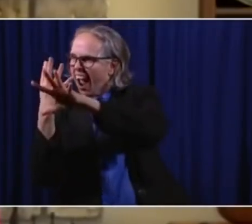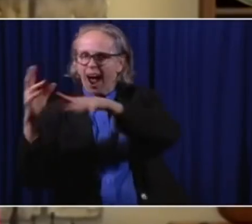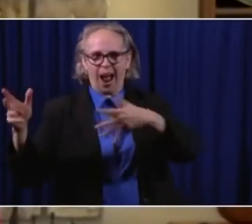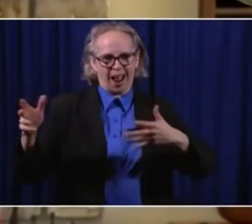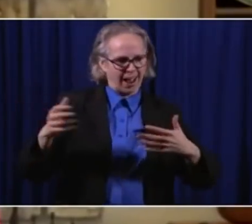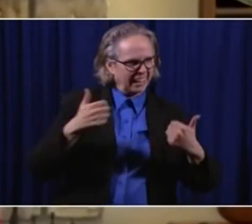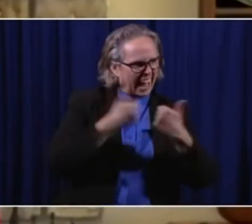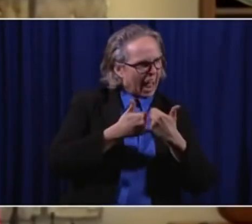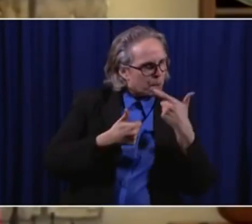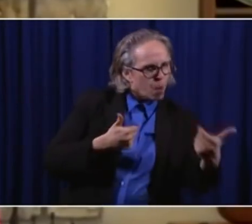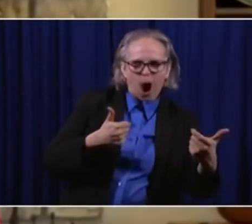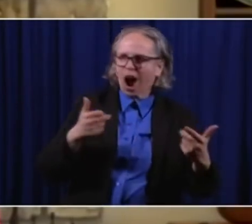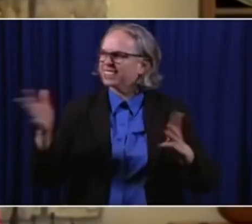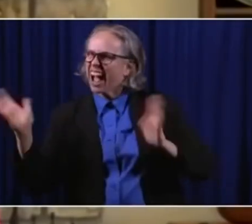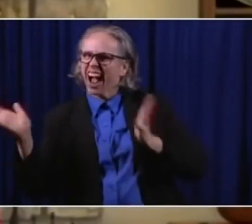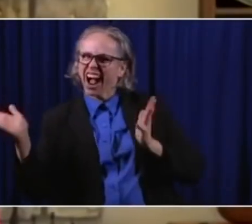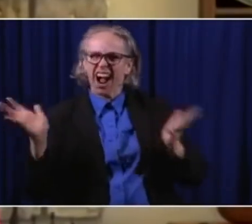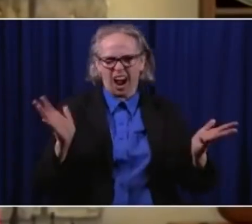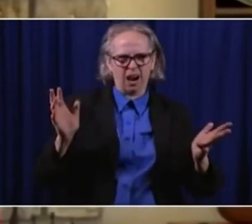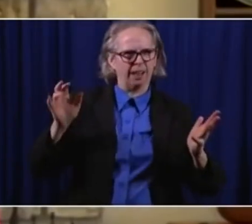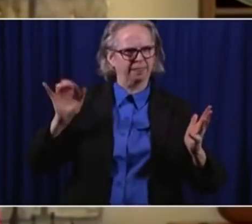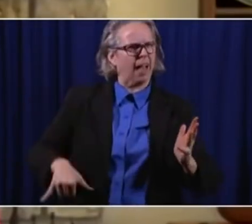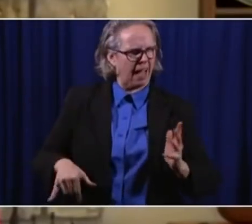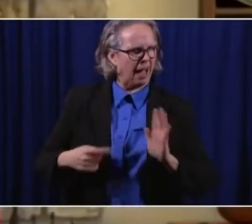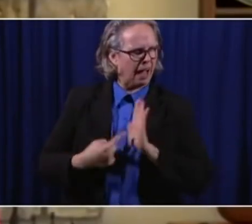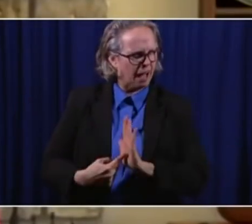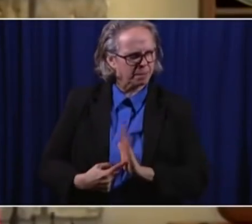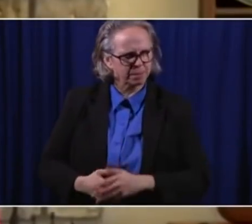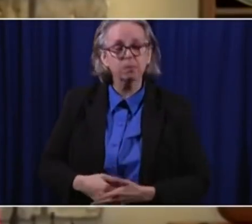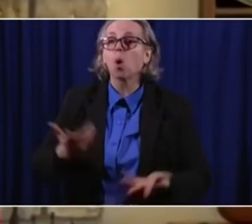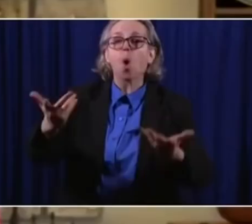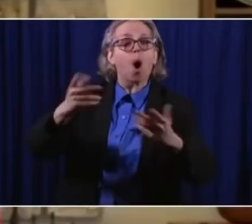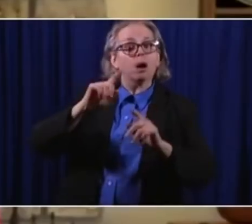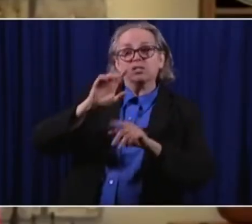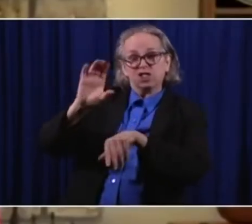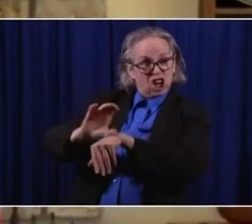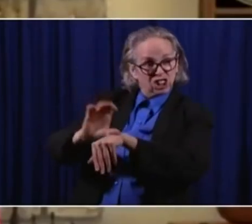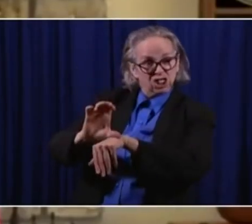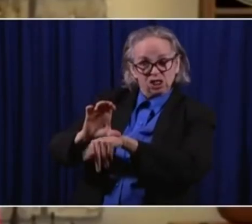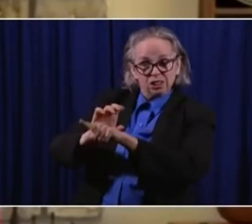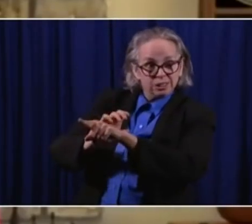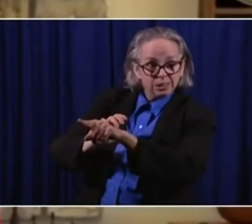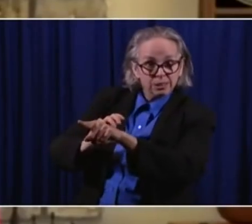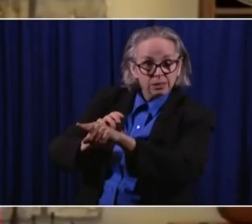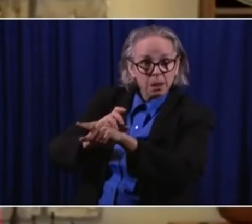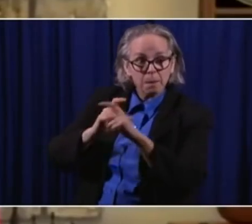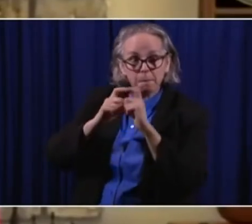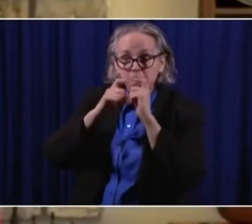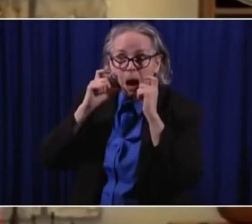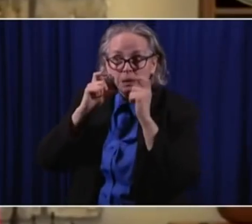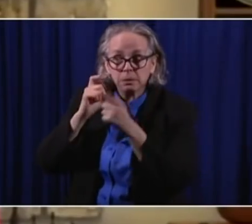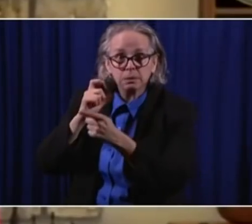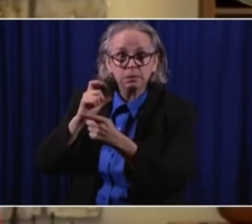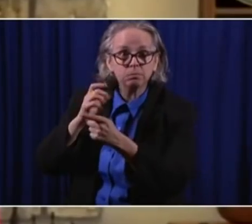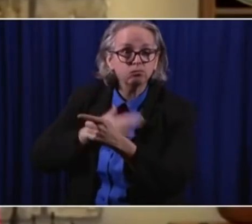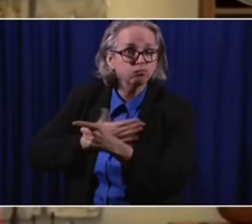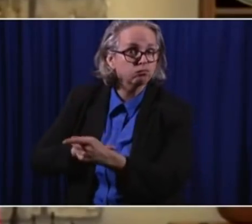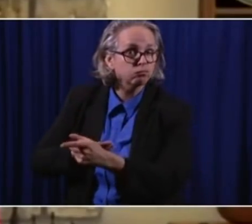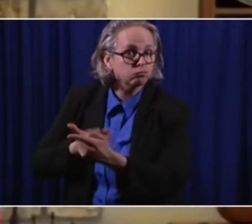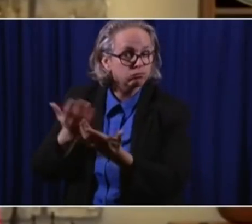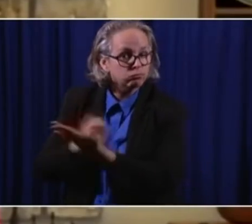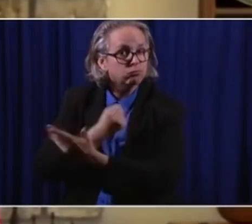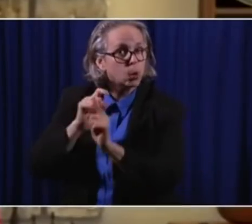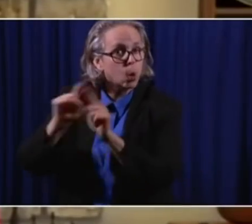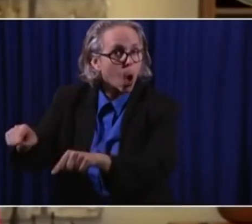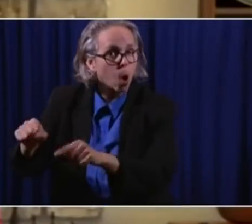Wear a mask to church. Again, something that people can do. Call a friend. Just talk